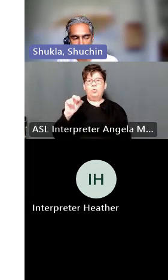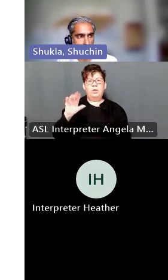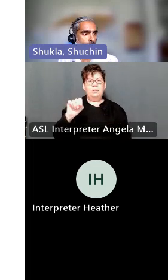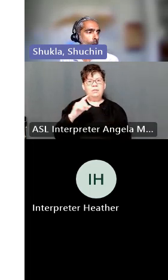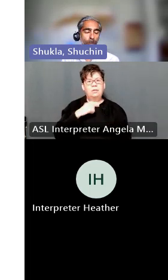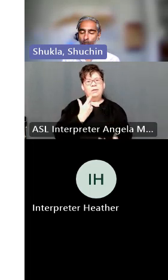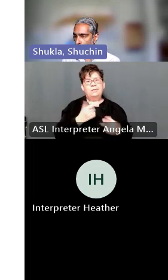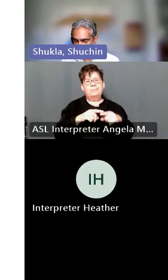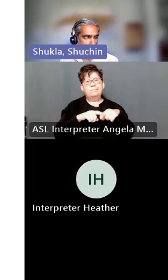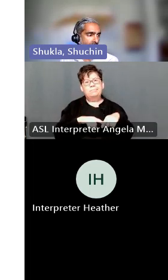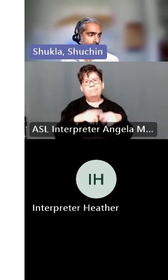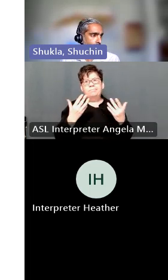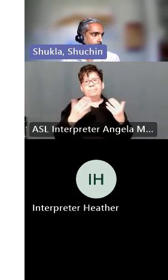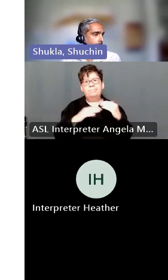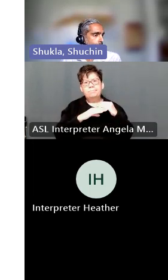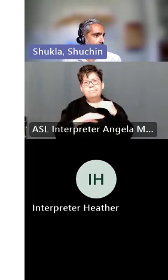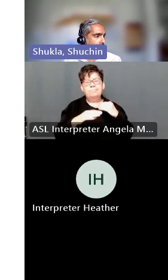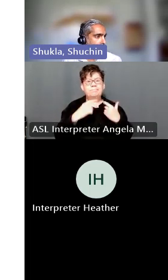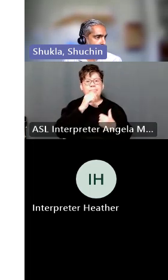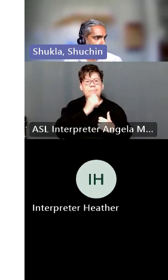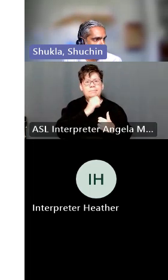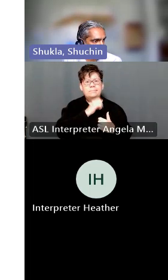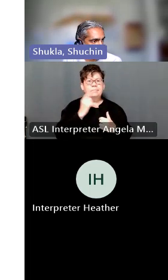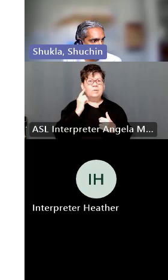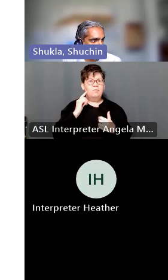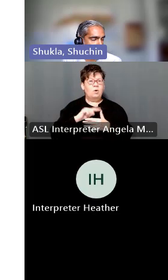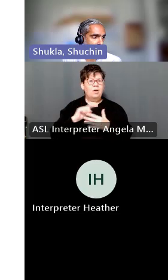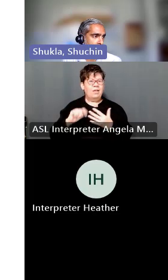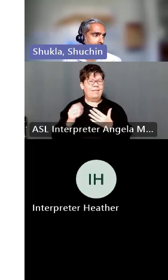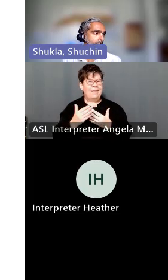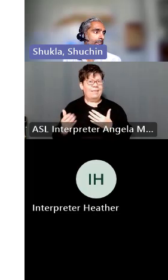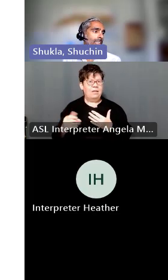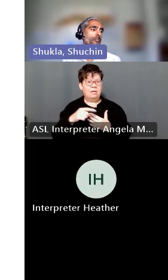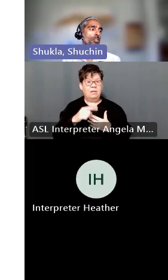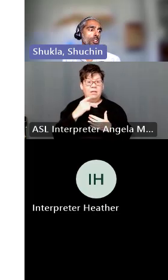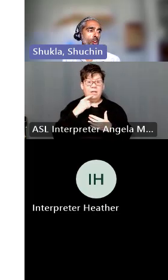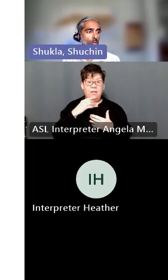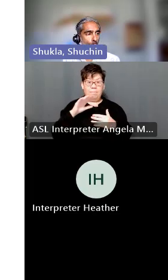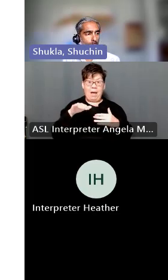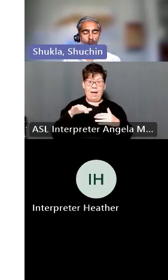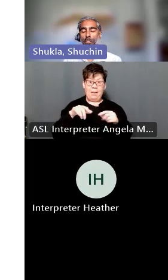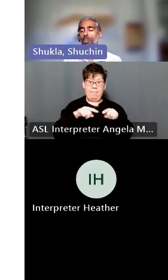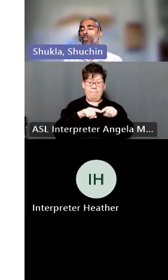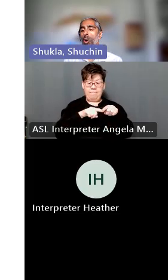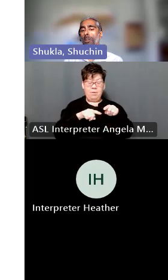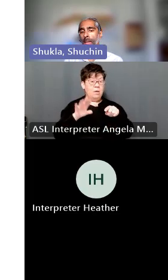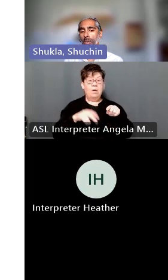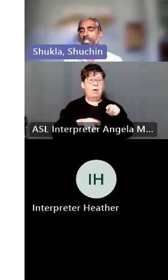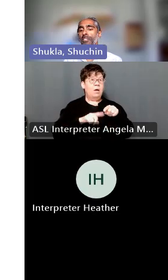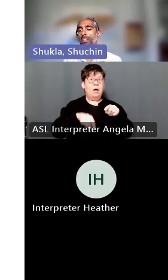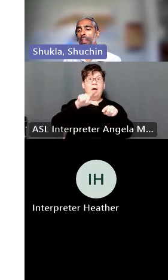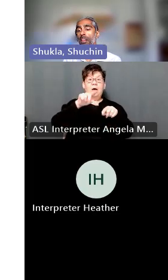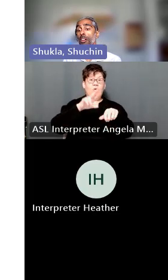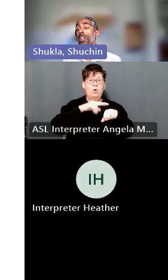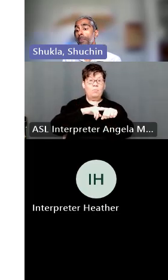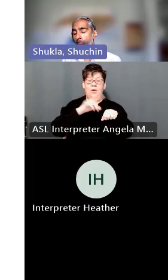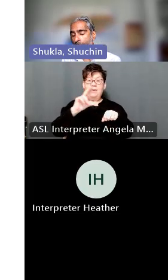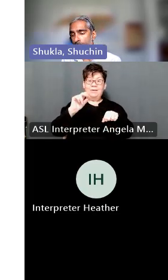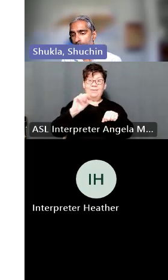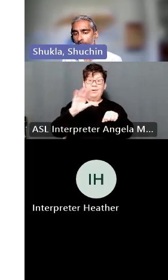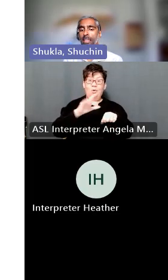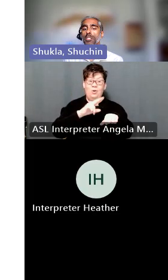caffeine, or in this case, opioids or fentanyl. And then the troughs, the bottoms of this, instead of returning to normal, your normal now is